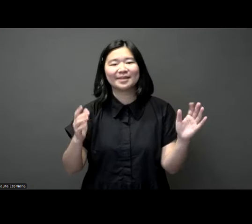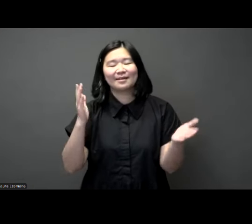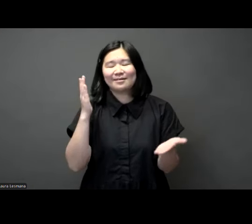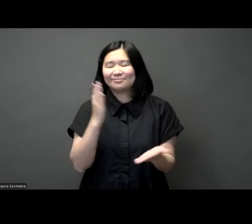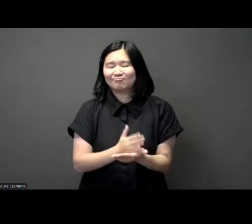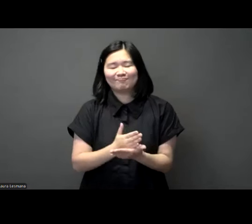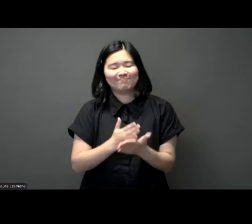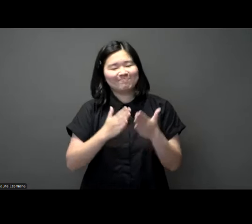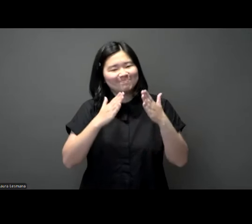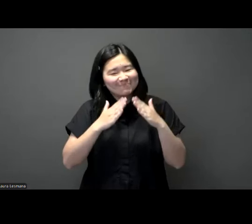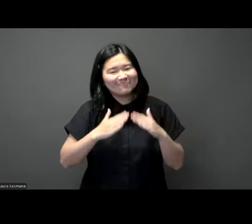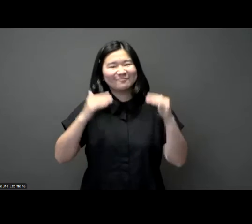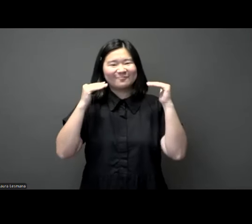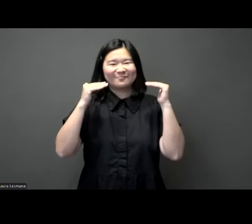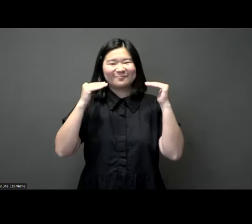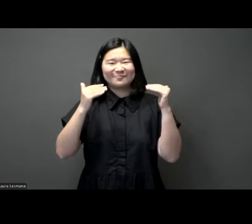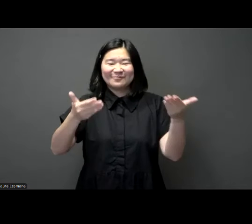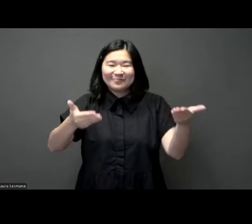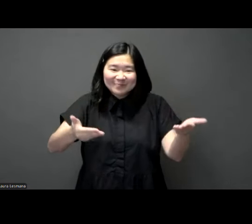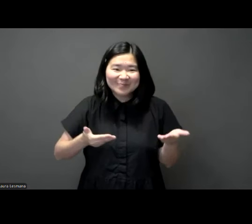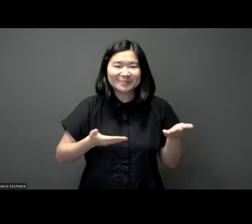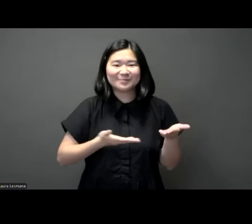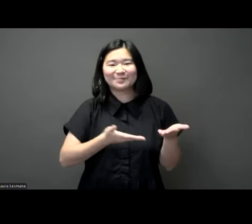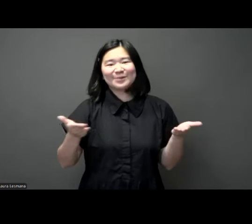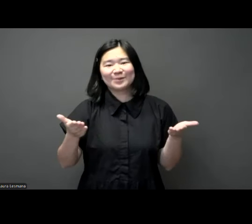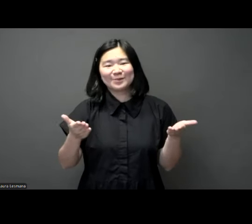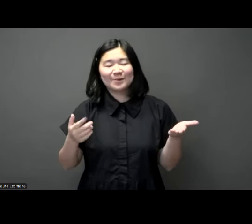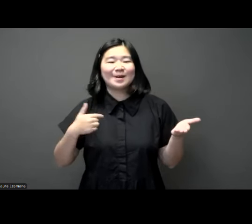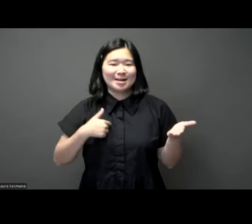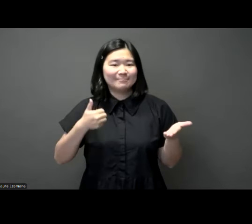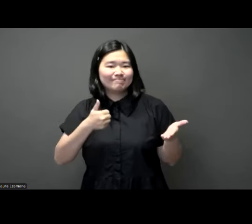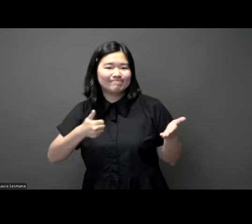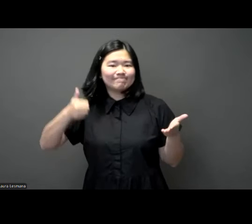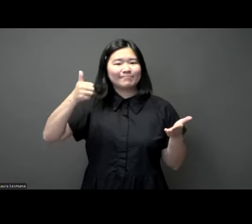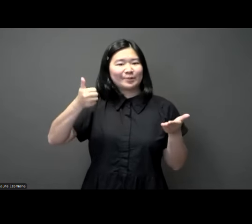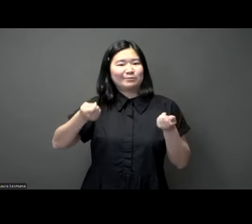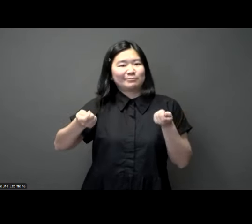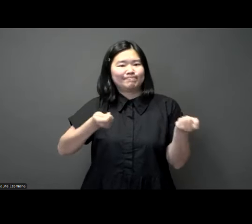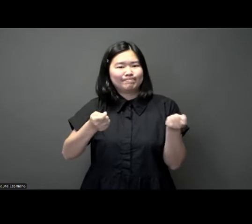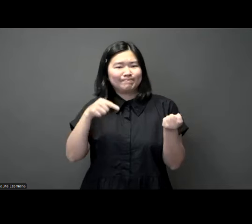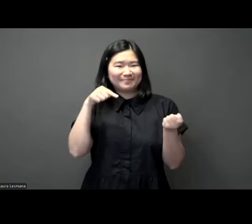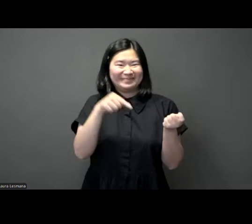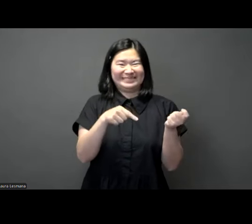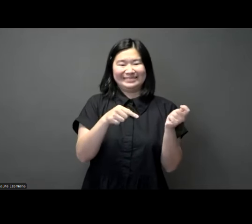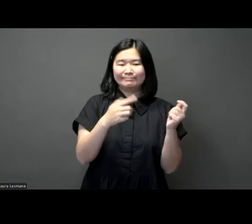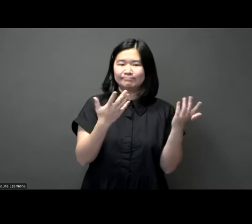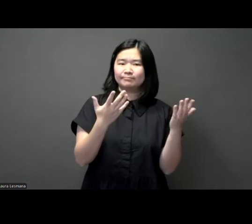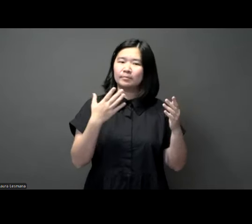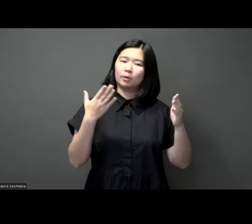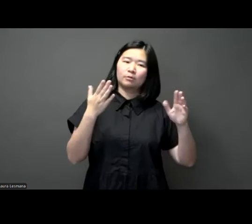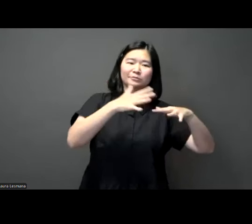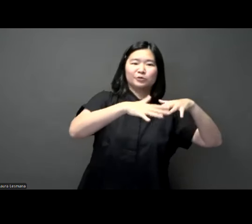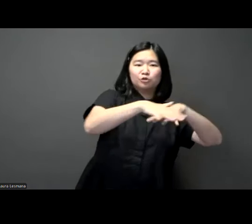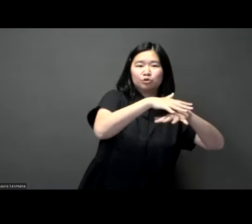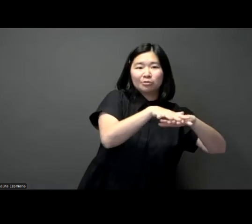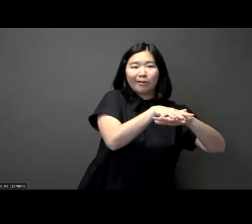Determinants for Health Equity of the Pan American Health Organization. Very pleased to have this